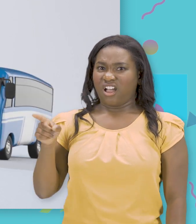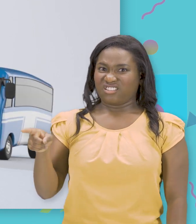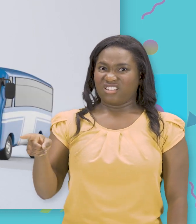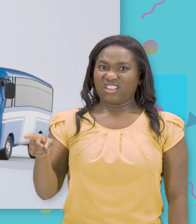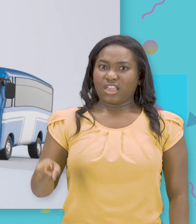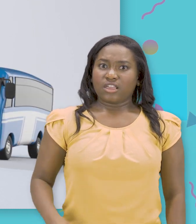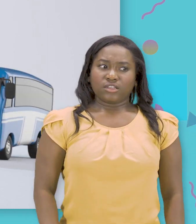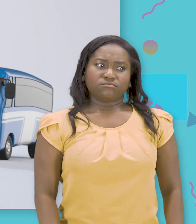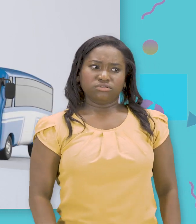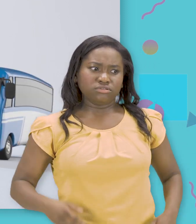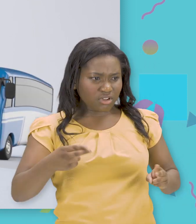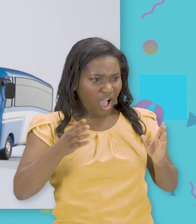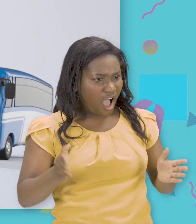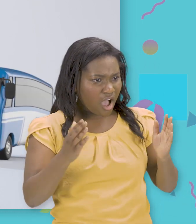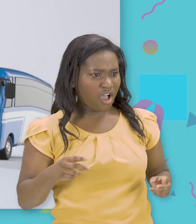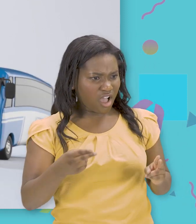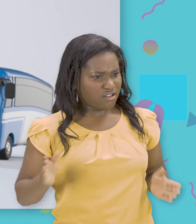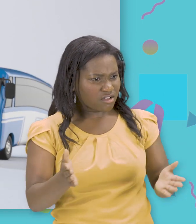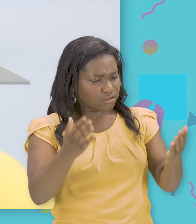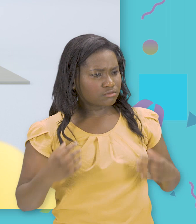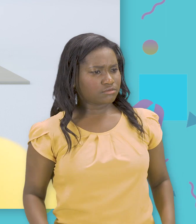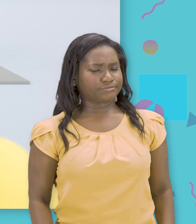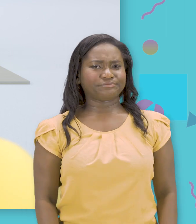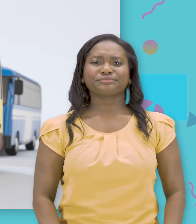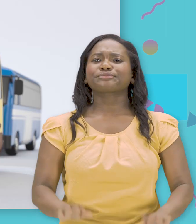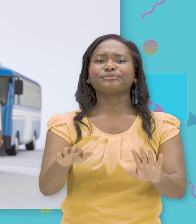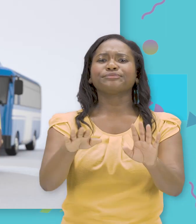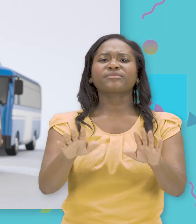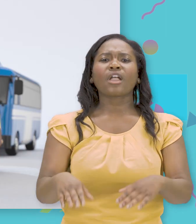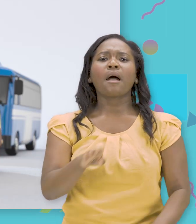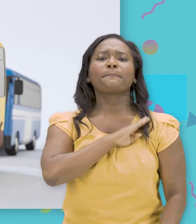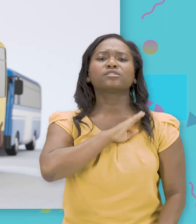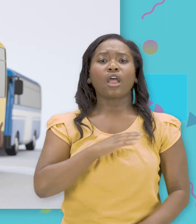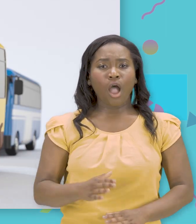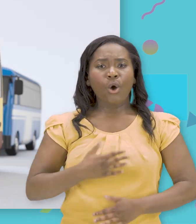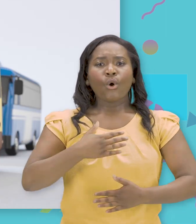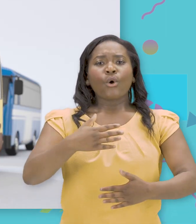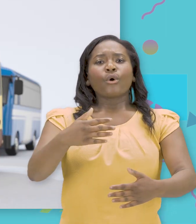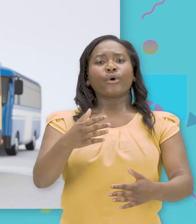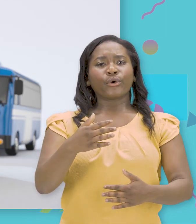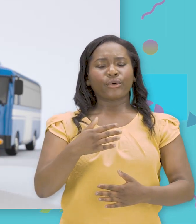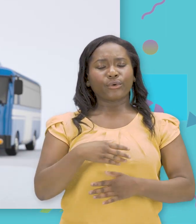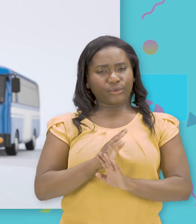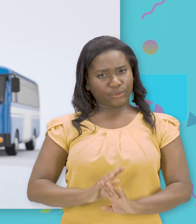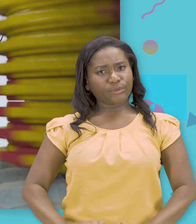Oh, he sounds very impatient. Buster, take a deep breath. You can do it.